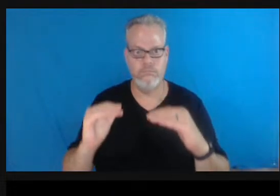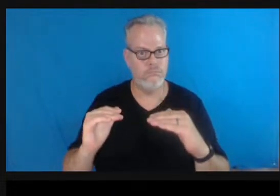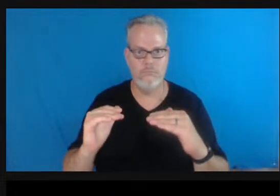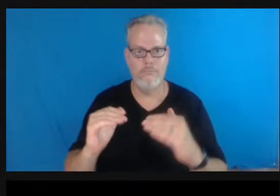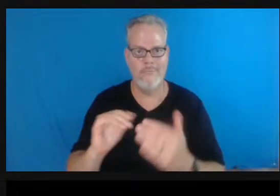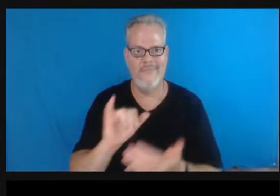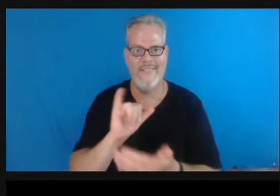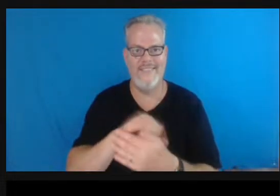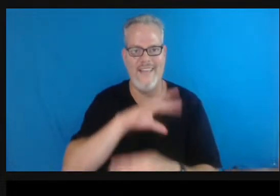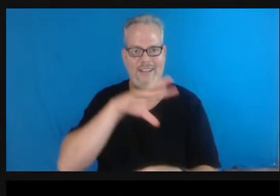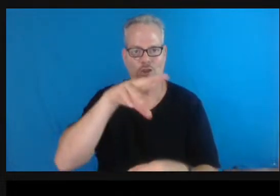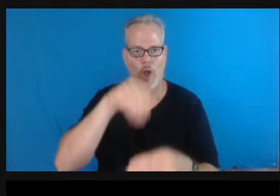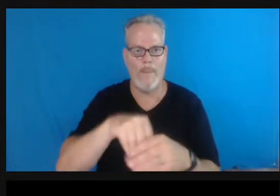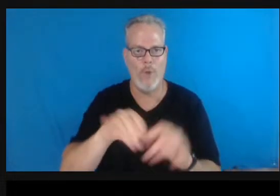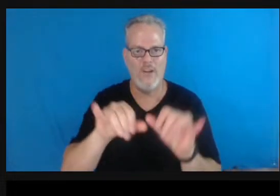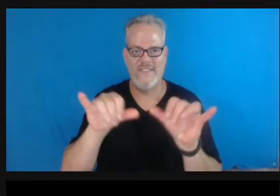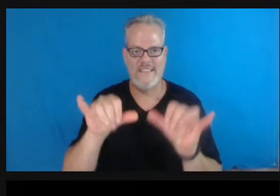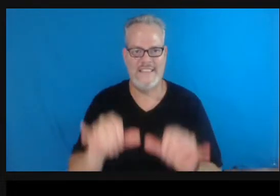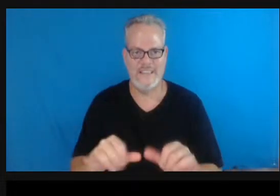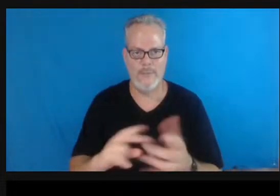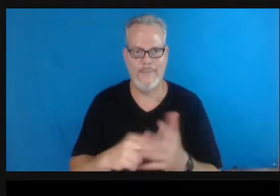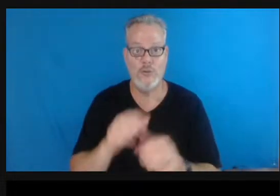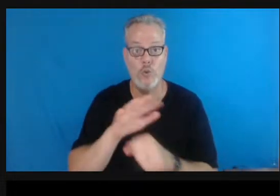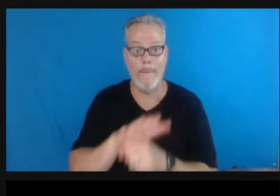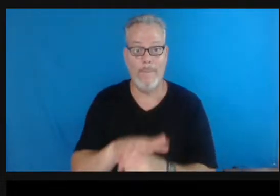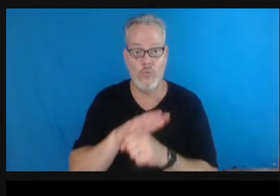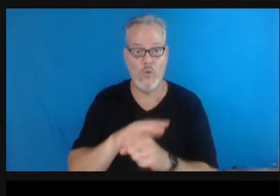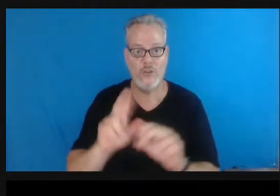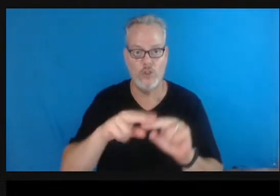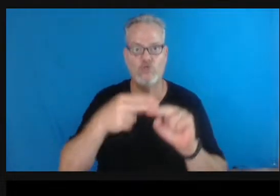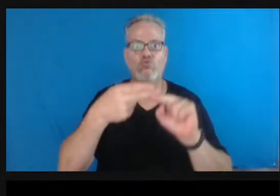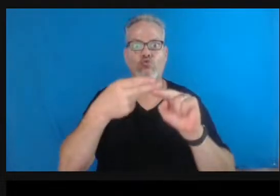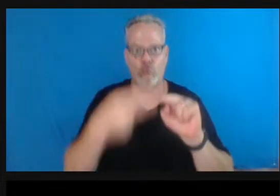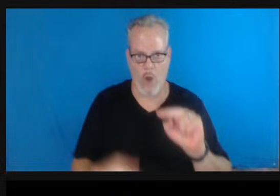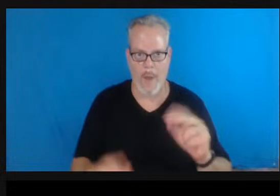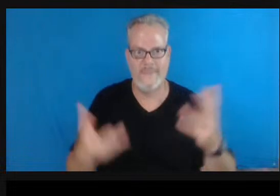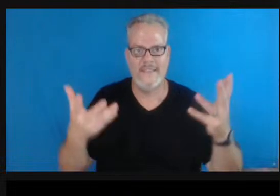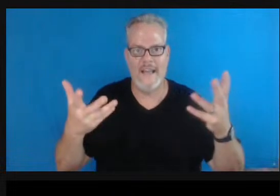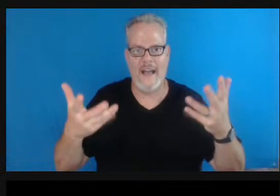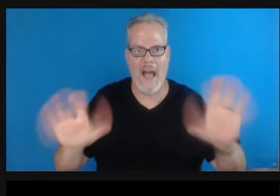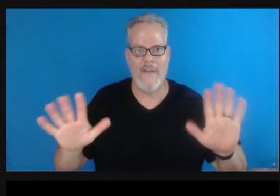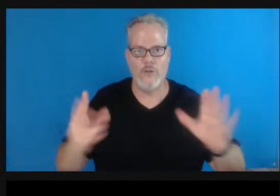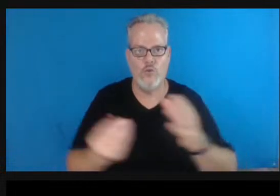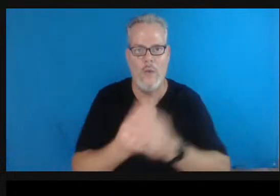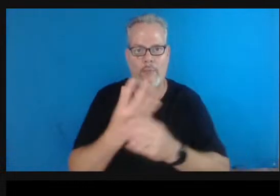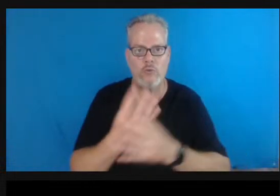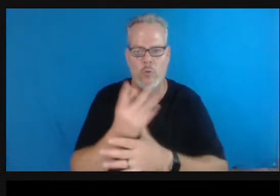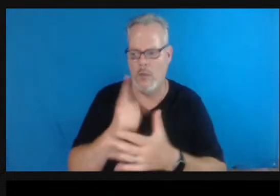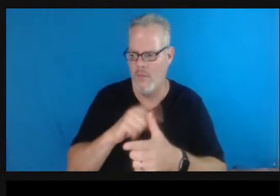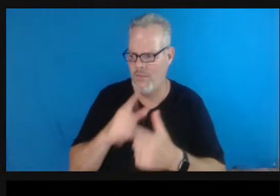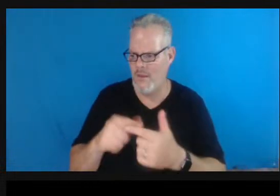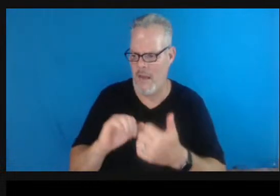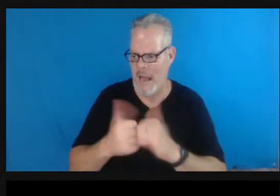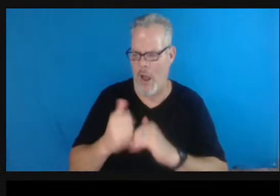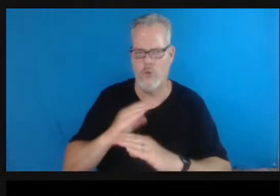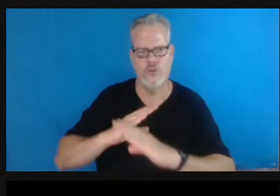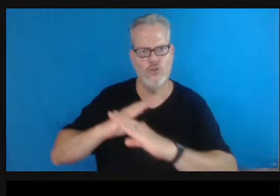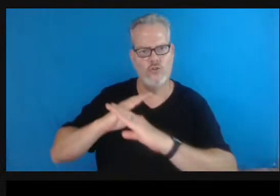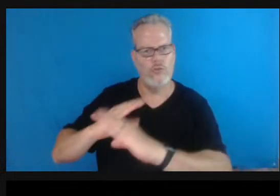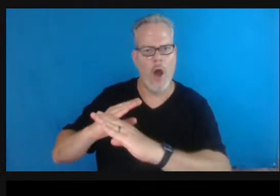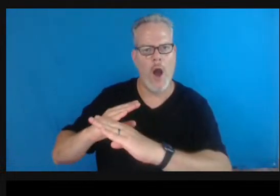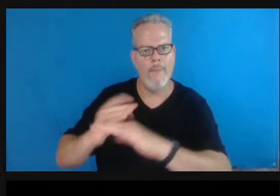system. Your pressure drops following your episode. What's to stop lava in that area from actually